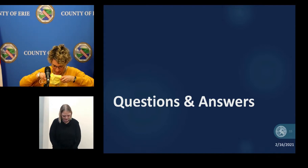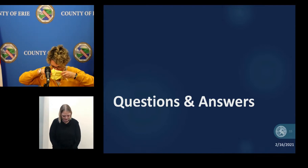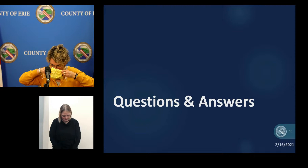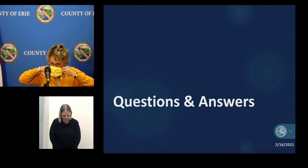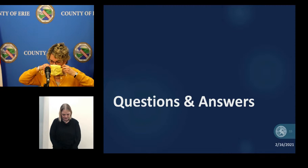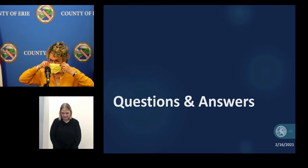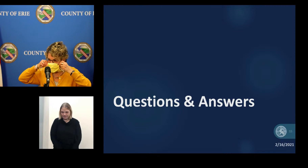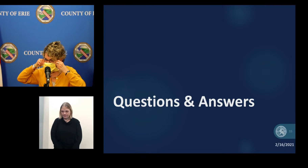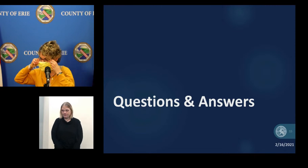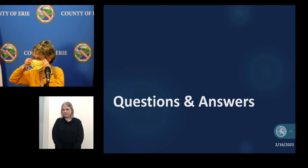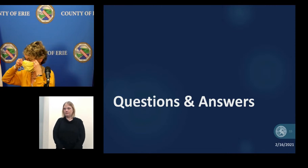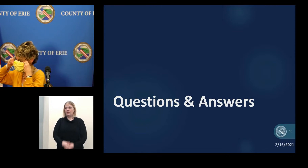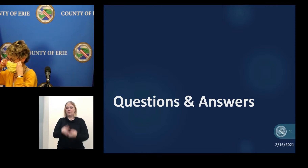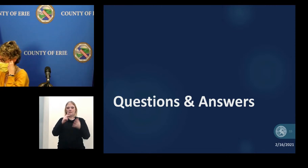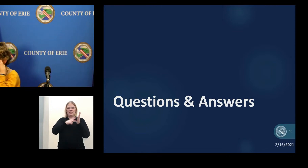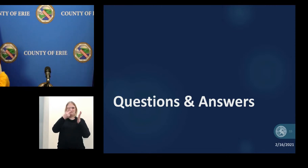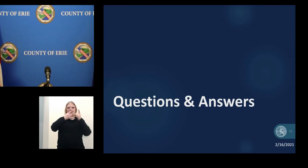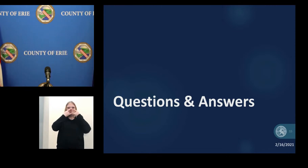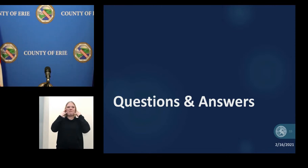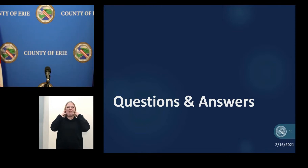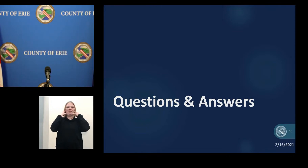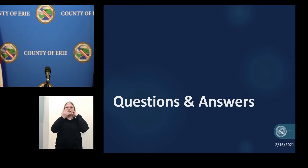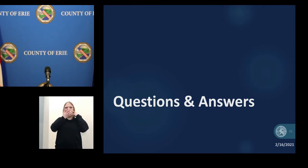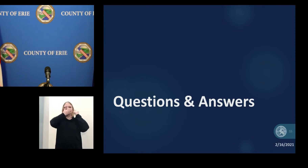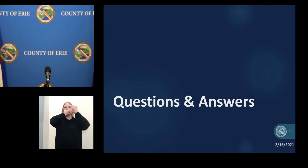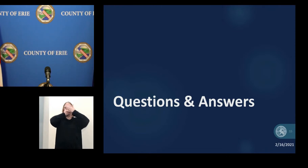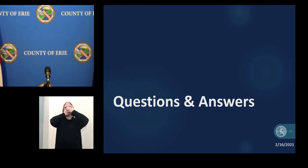Put on my double mask apparatus.